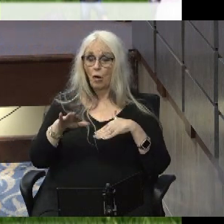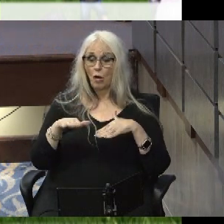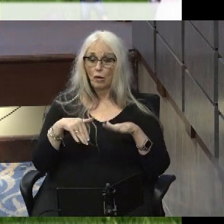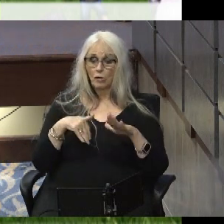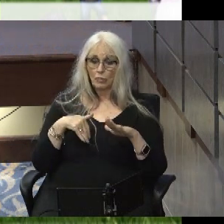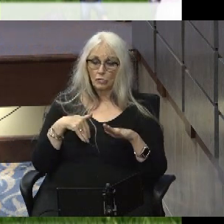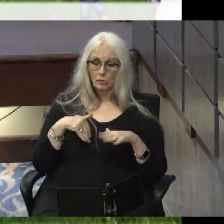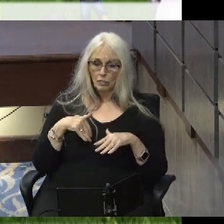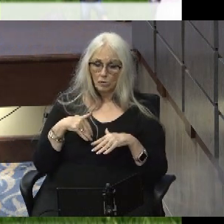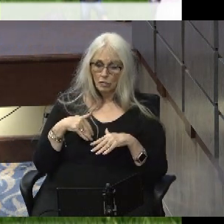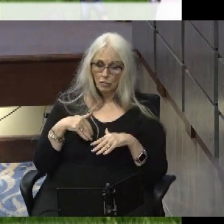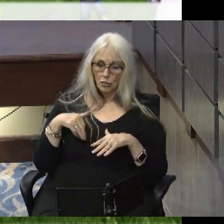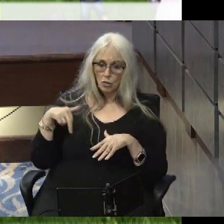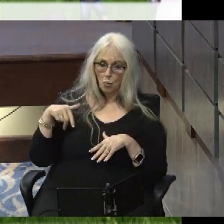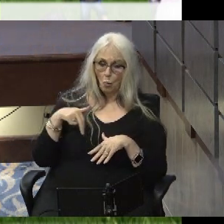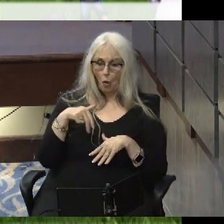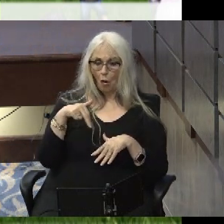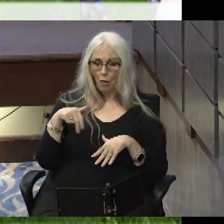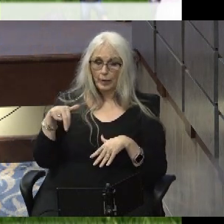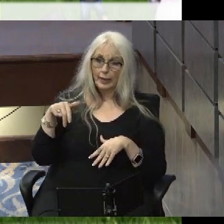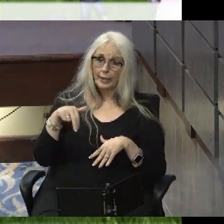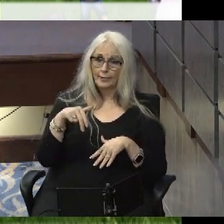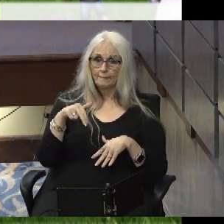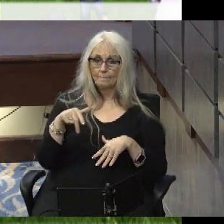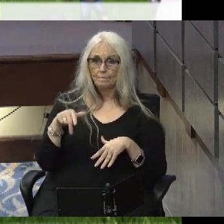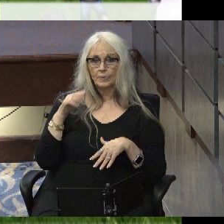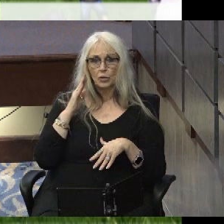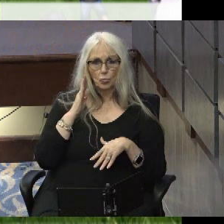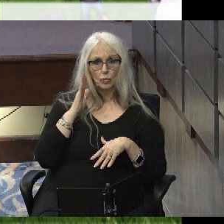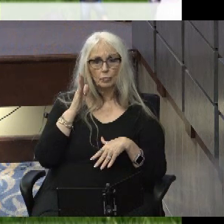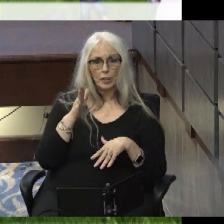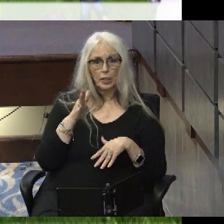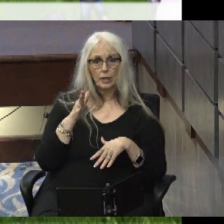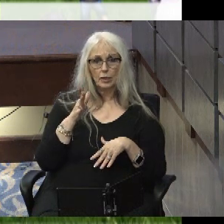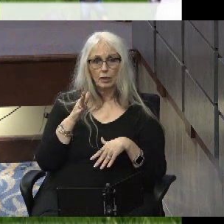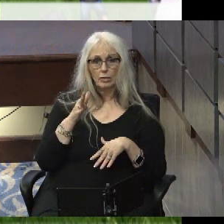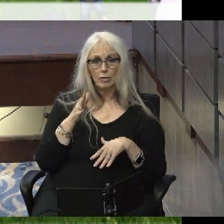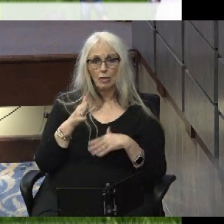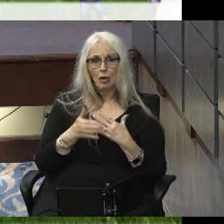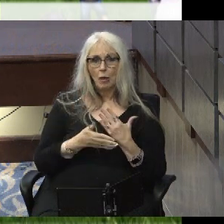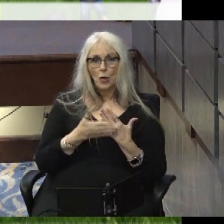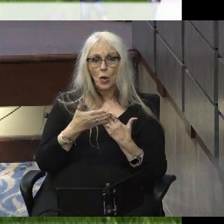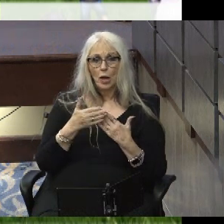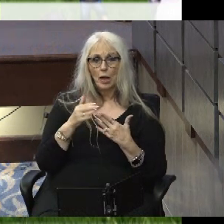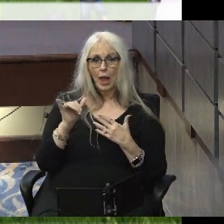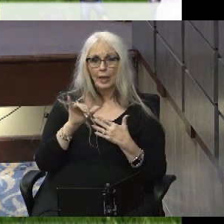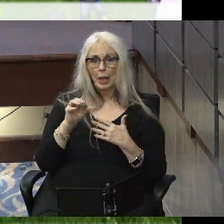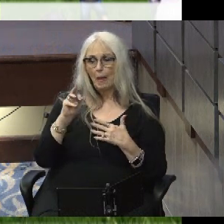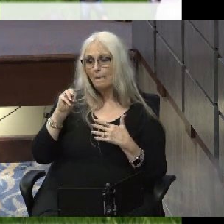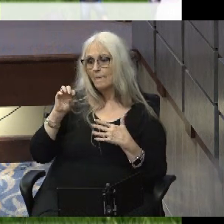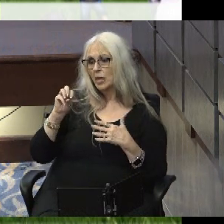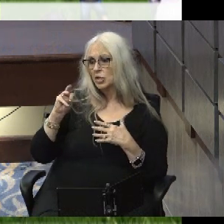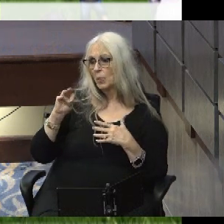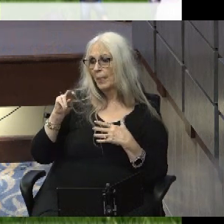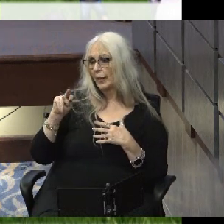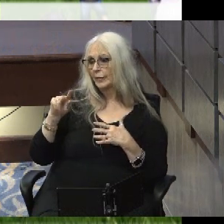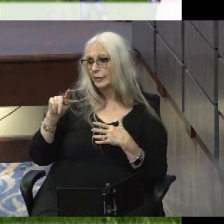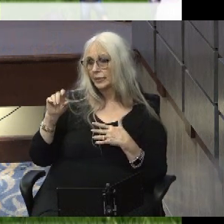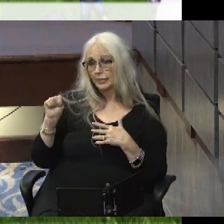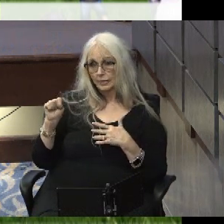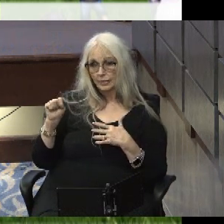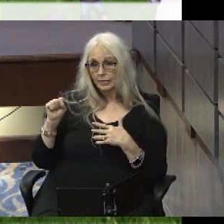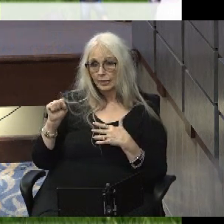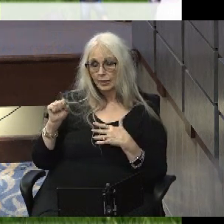move along this portion of the Riverwalk, there would be almost like little monuments that then sort of